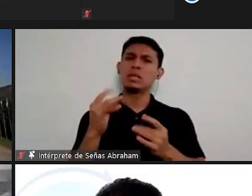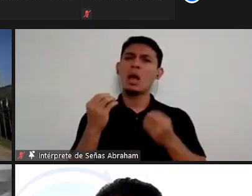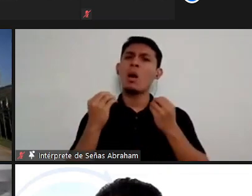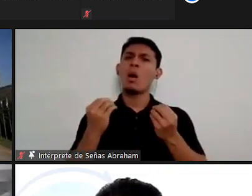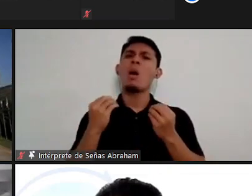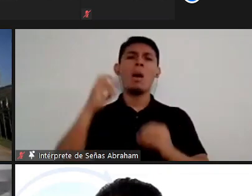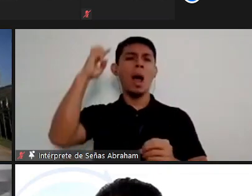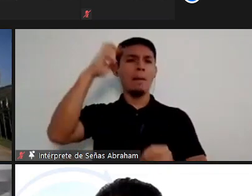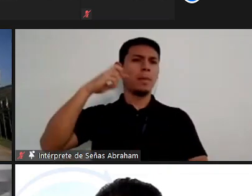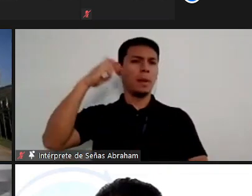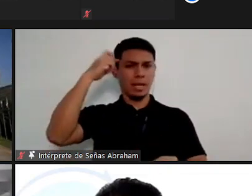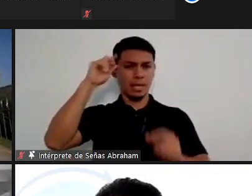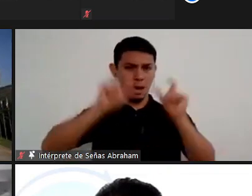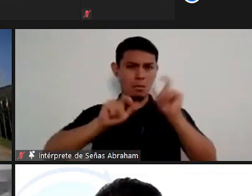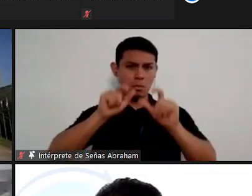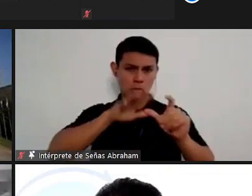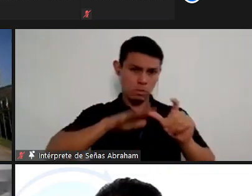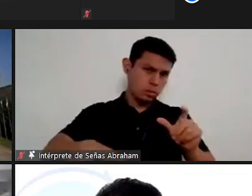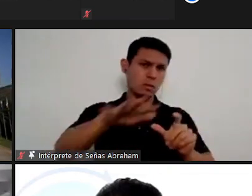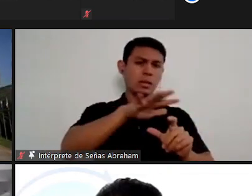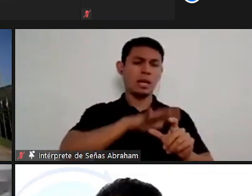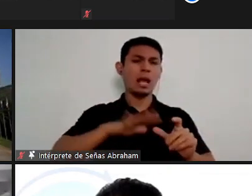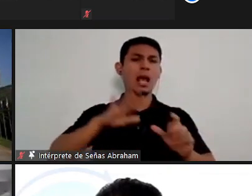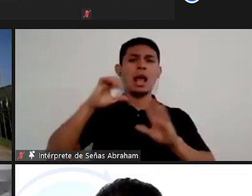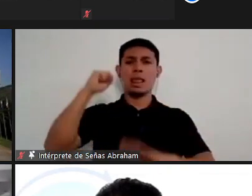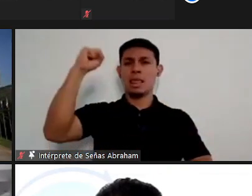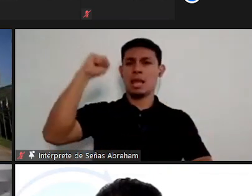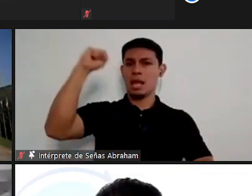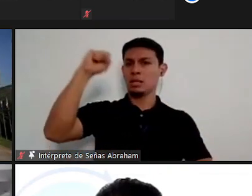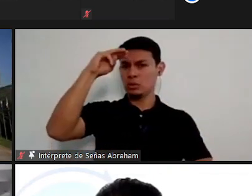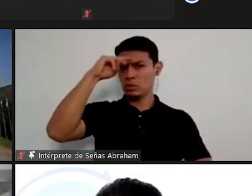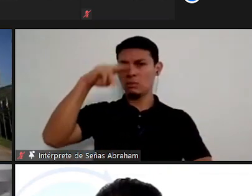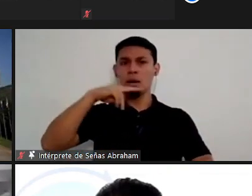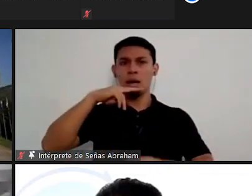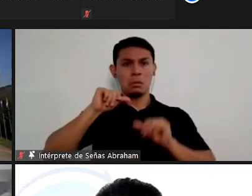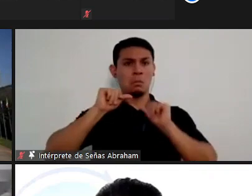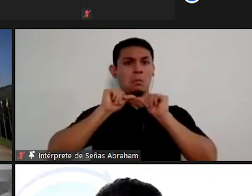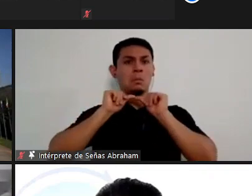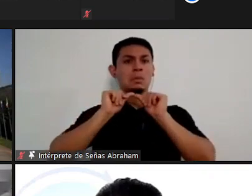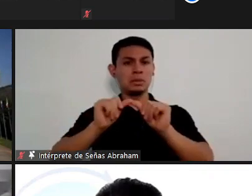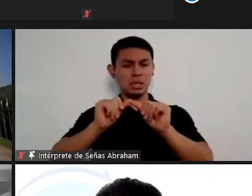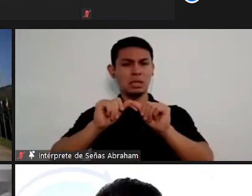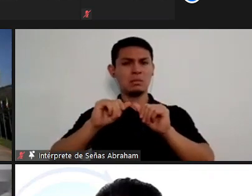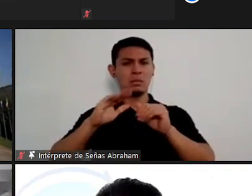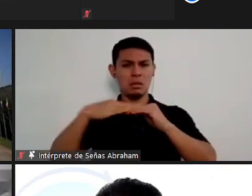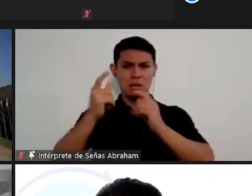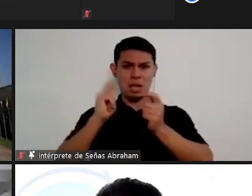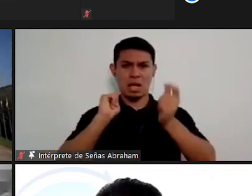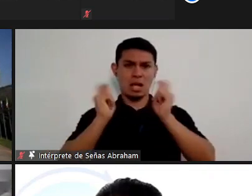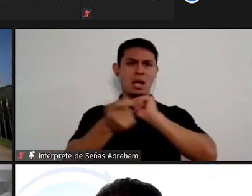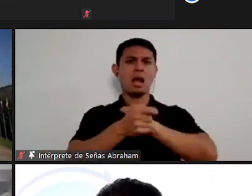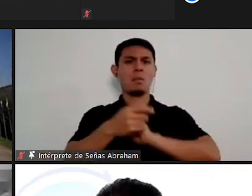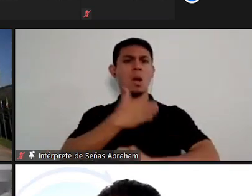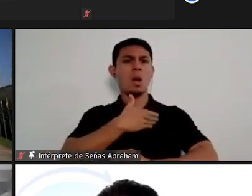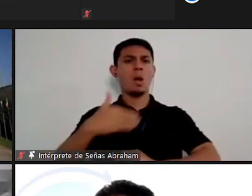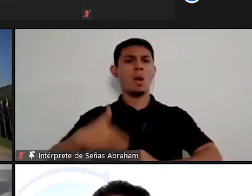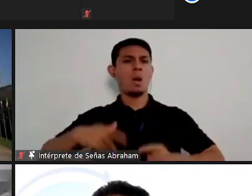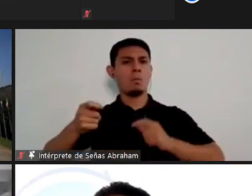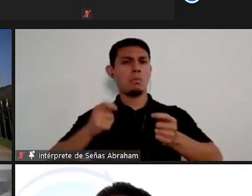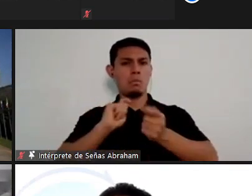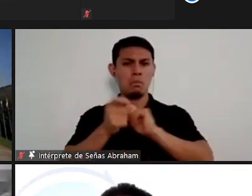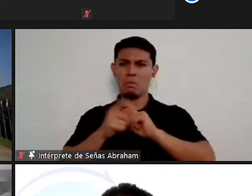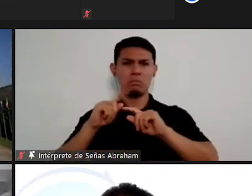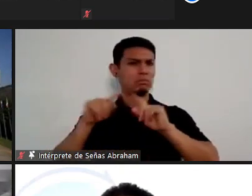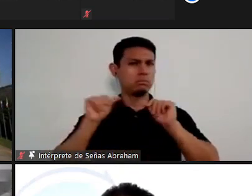example on how a public policy in terms of in matters of human rights are continues even after a